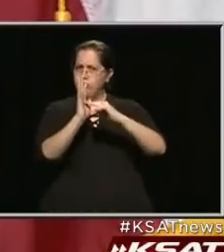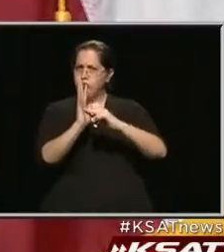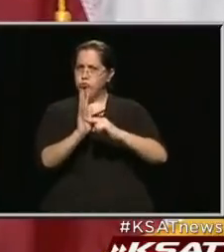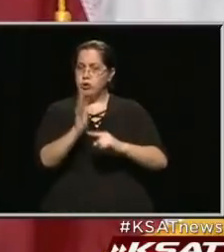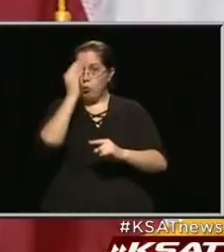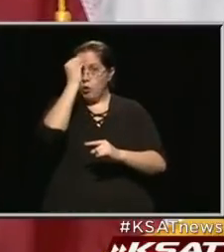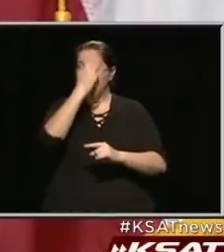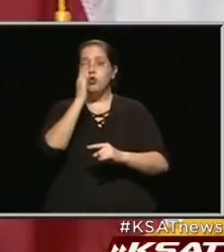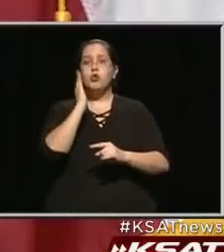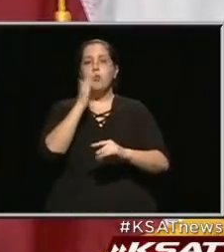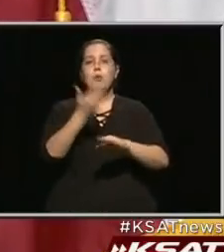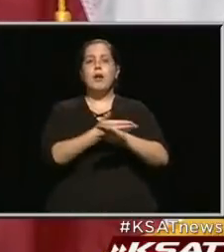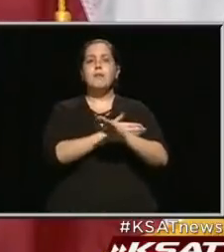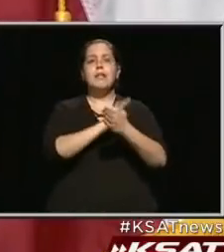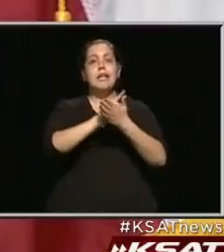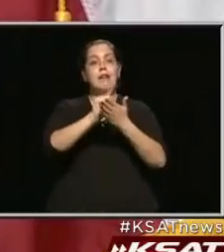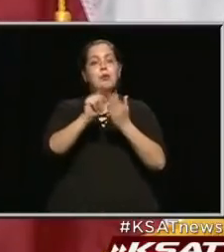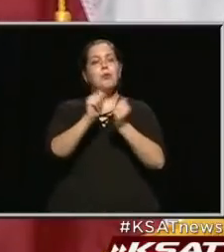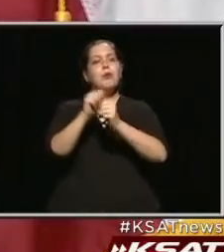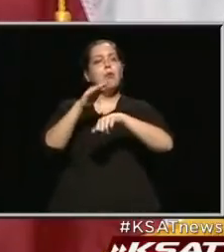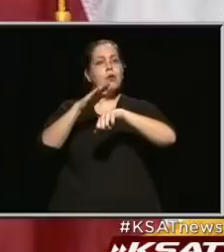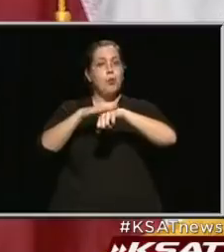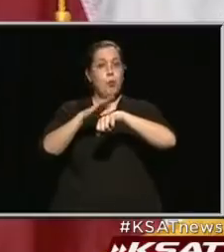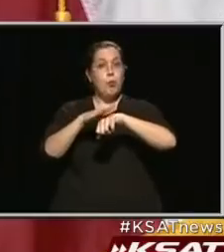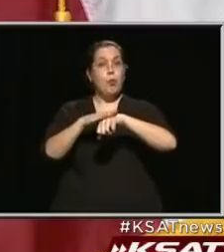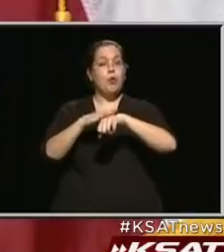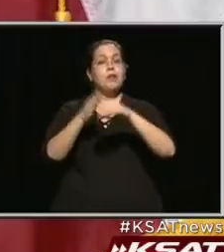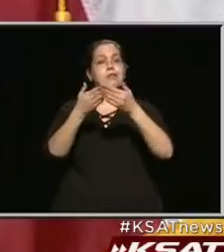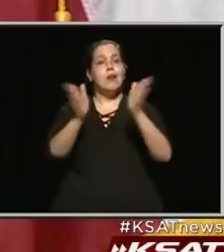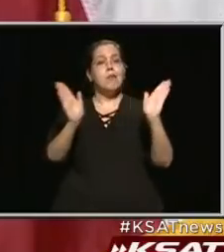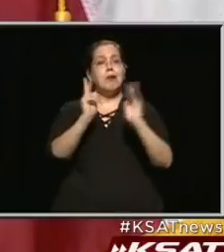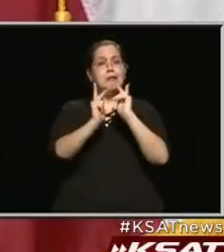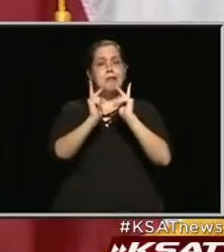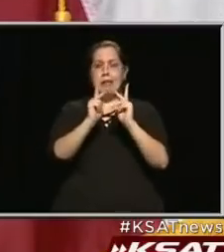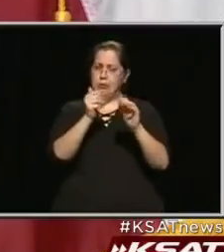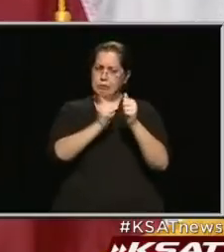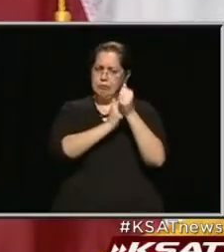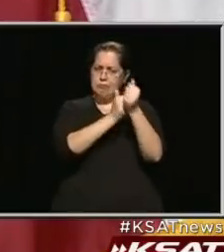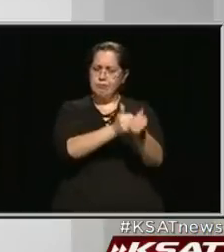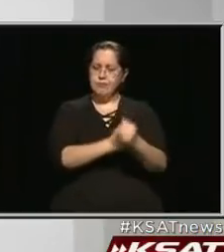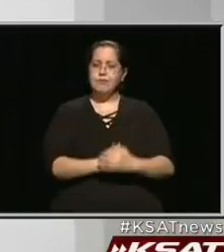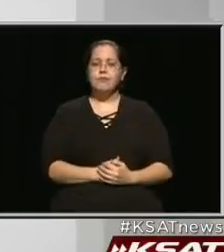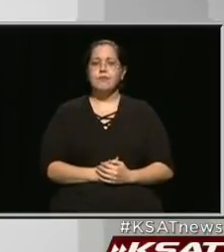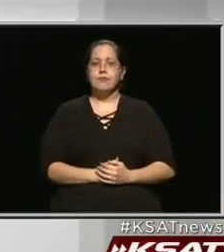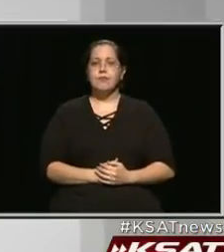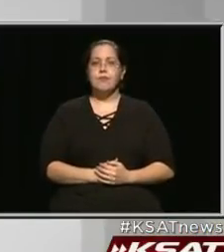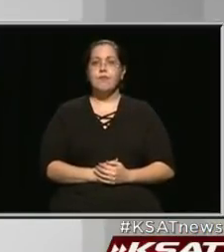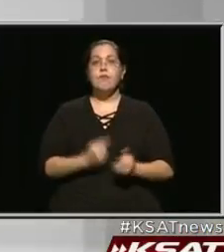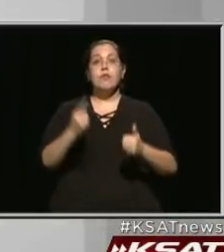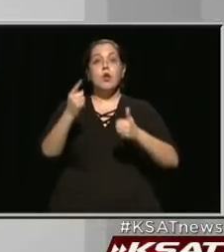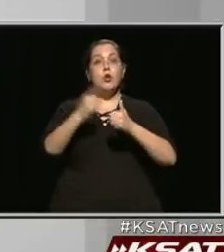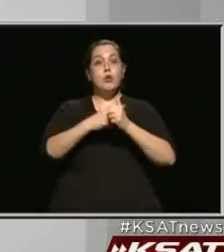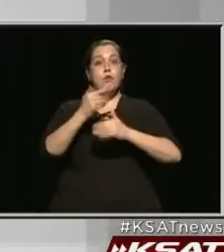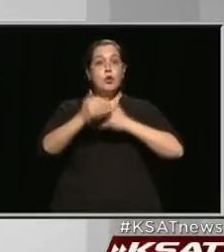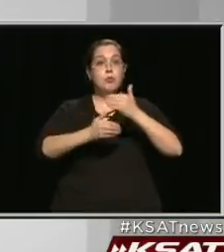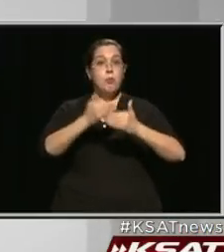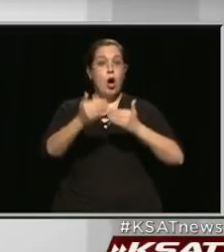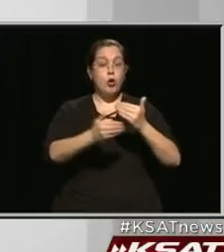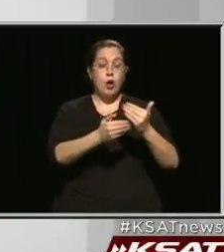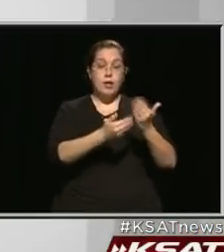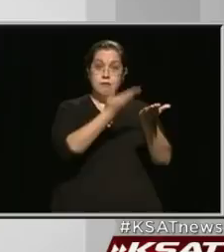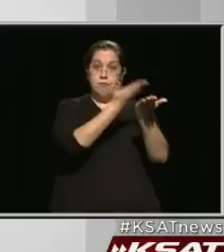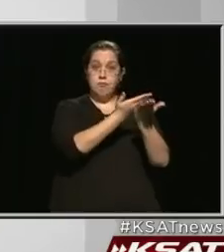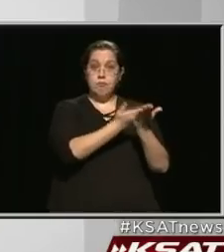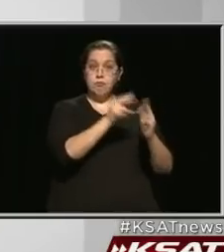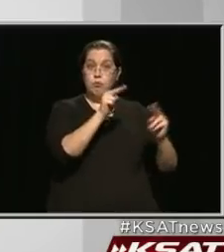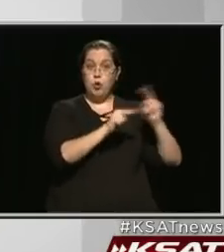be updating every week with warnings that our public health officials are tracking throughout this week. The first progress indicator we're looking